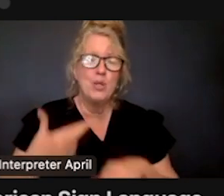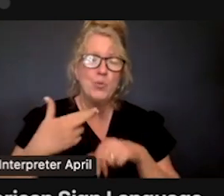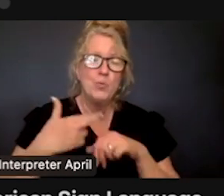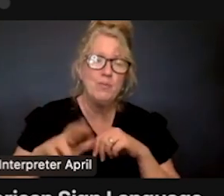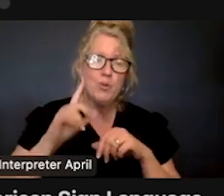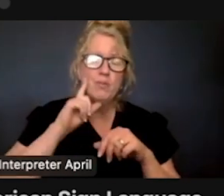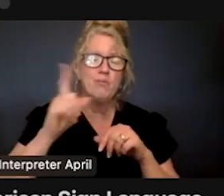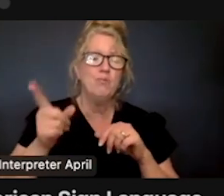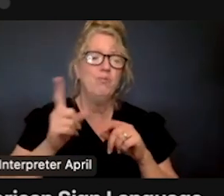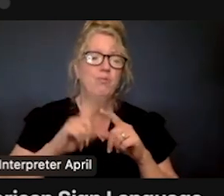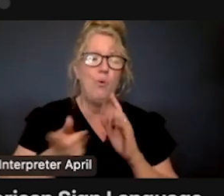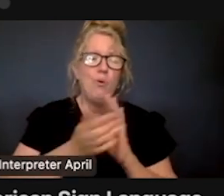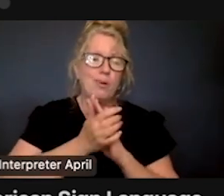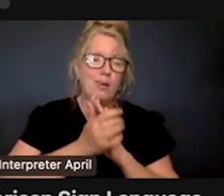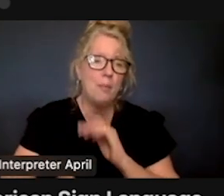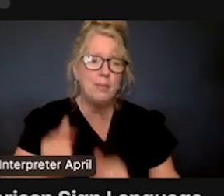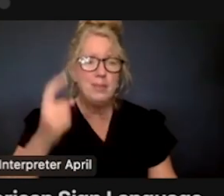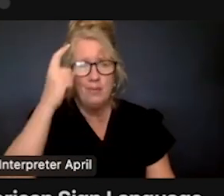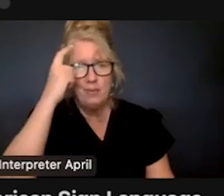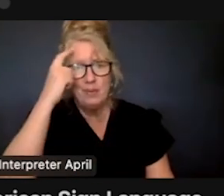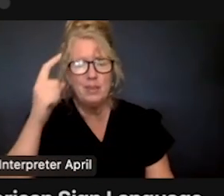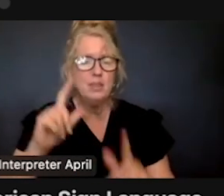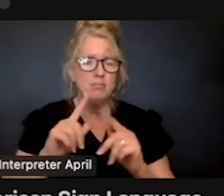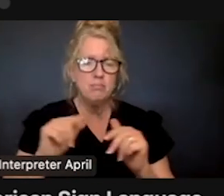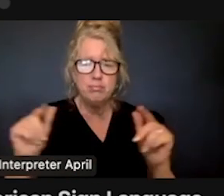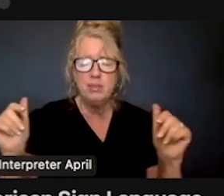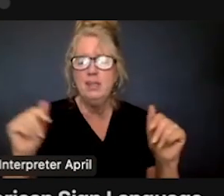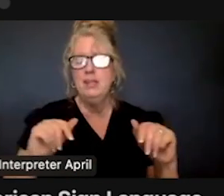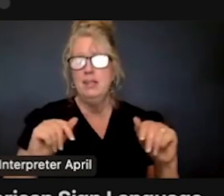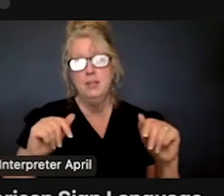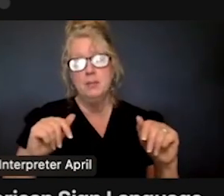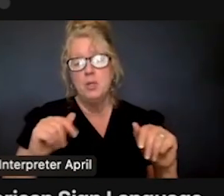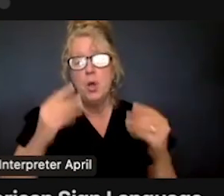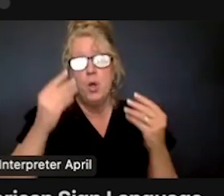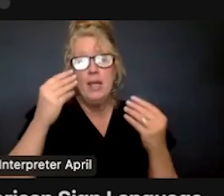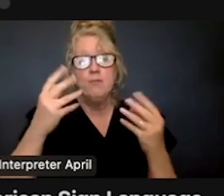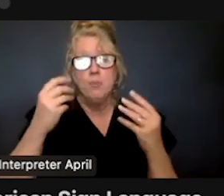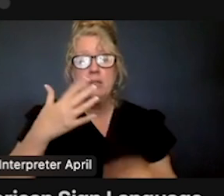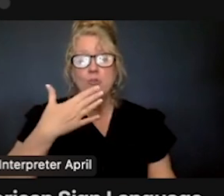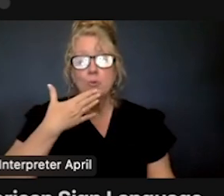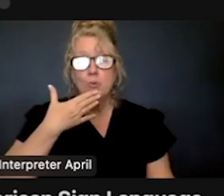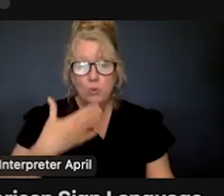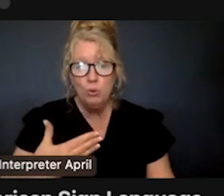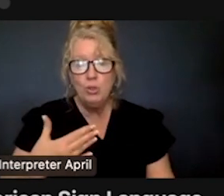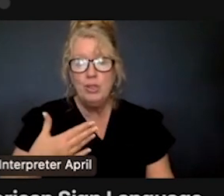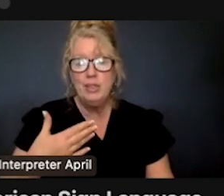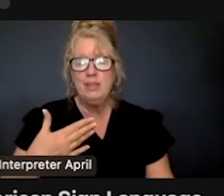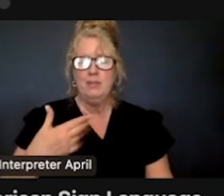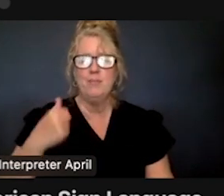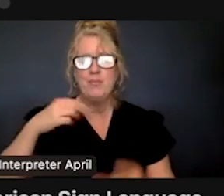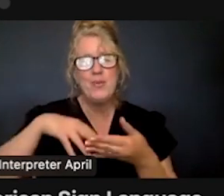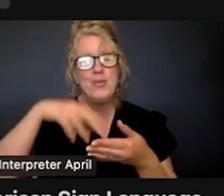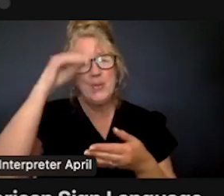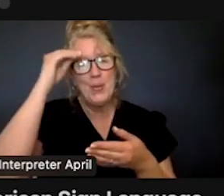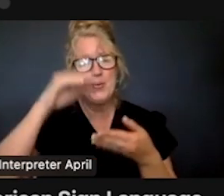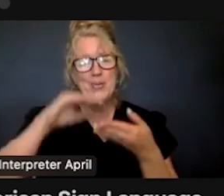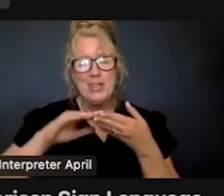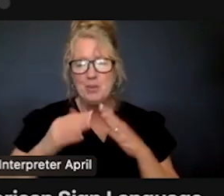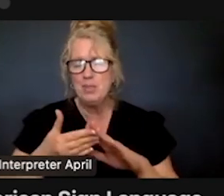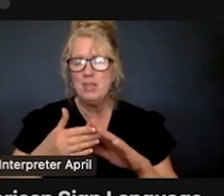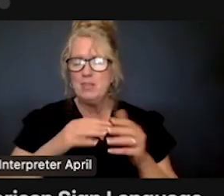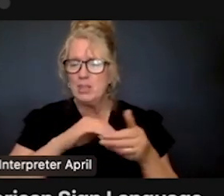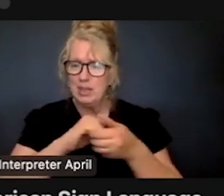cetera. So I think that we have good information out there. This learning community, this learning